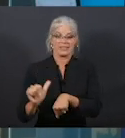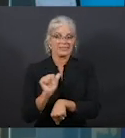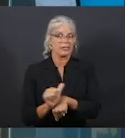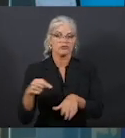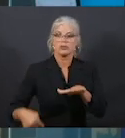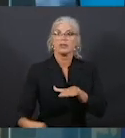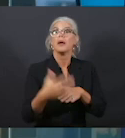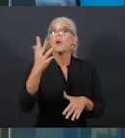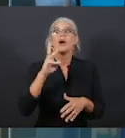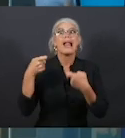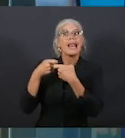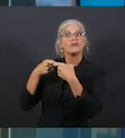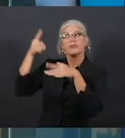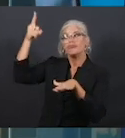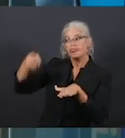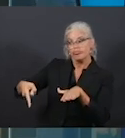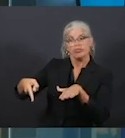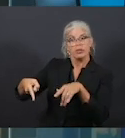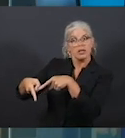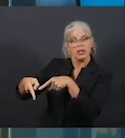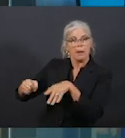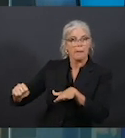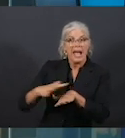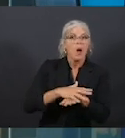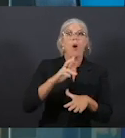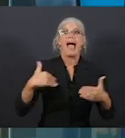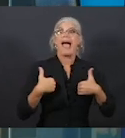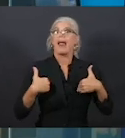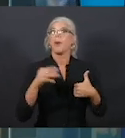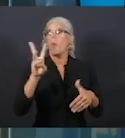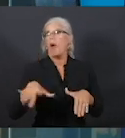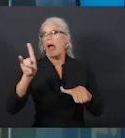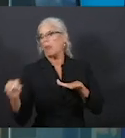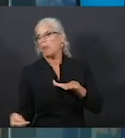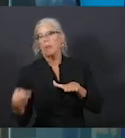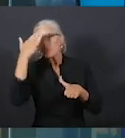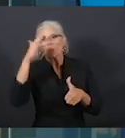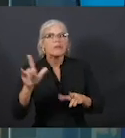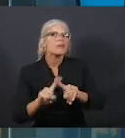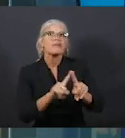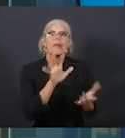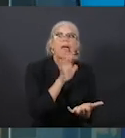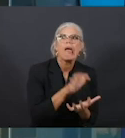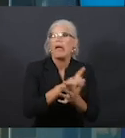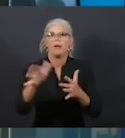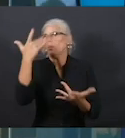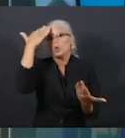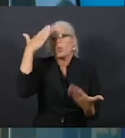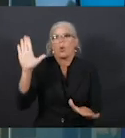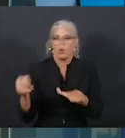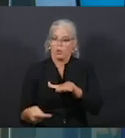animals, chemicals, and hazardous waste. And simply put, floodwaters are unhealthy and unsafe to be in, so do not walk or drive through